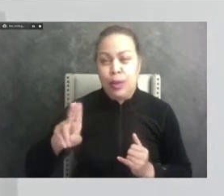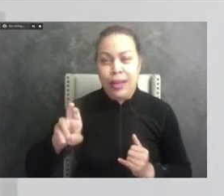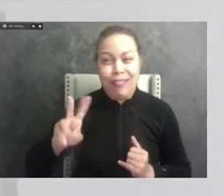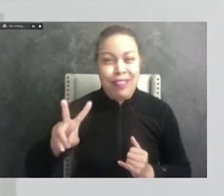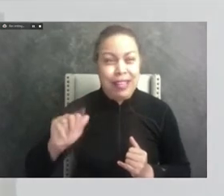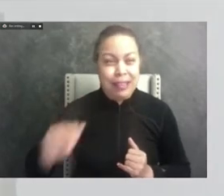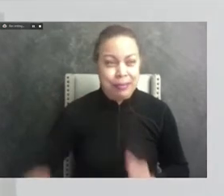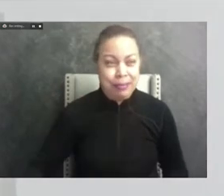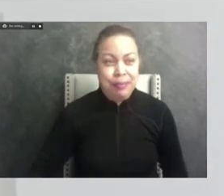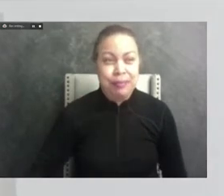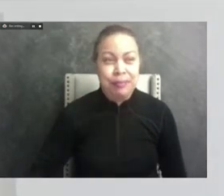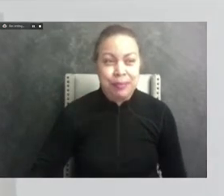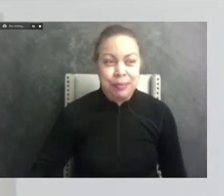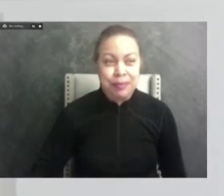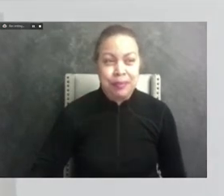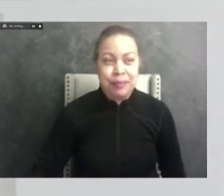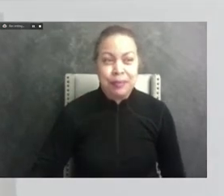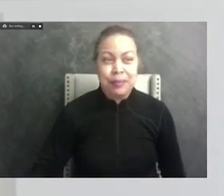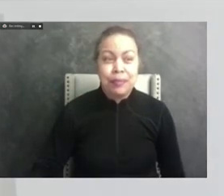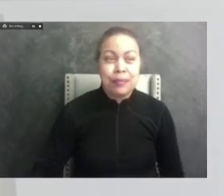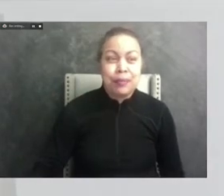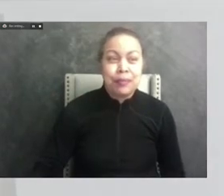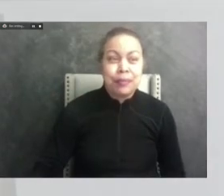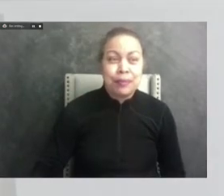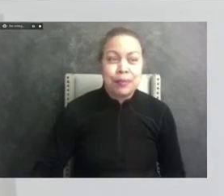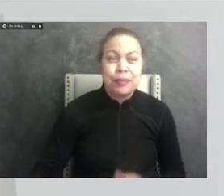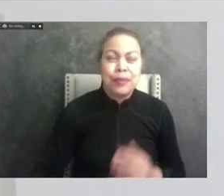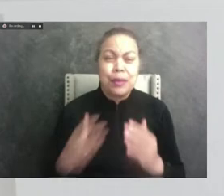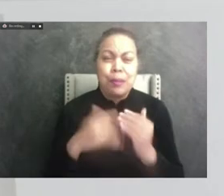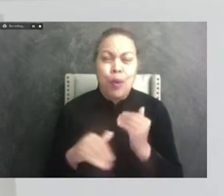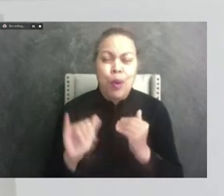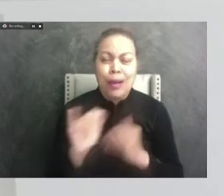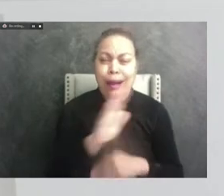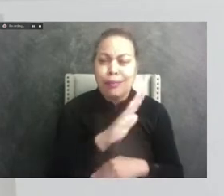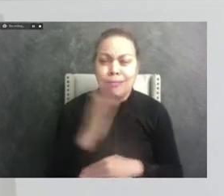Born Like the Pines by James Ephraim McGirt.